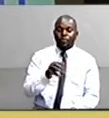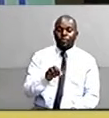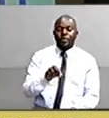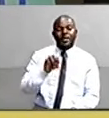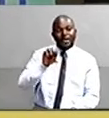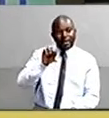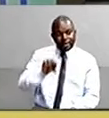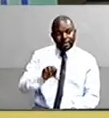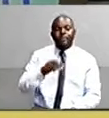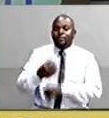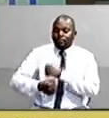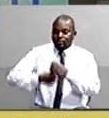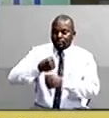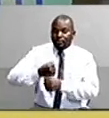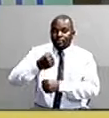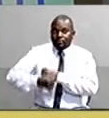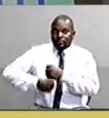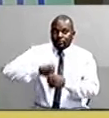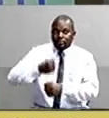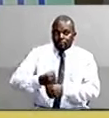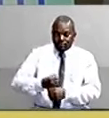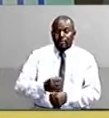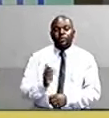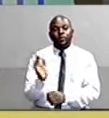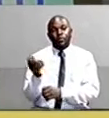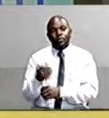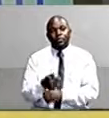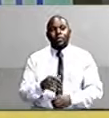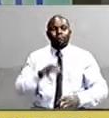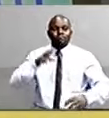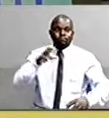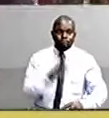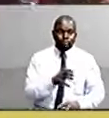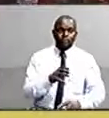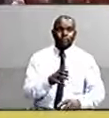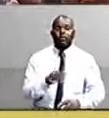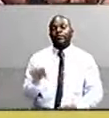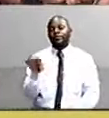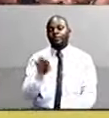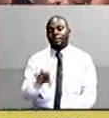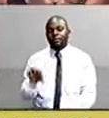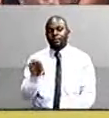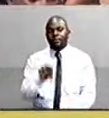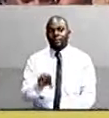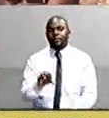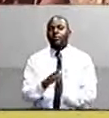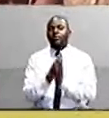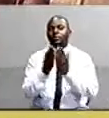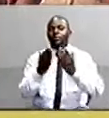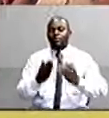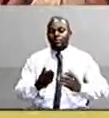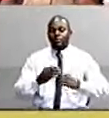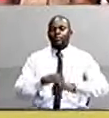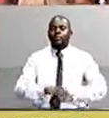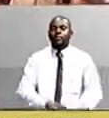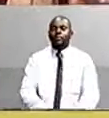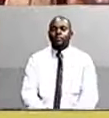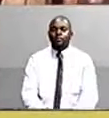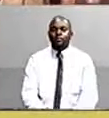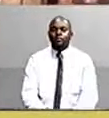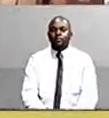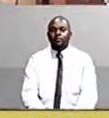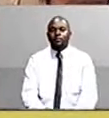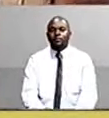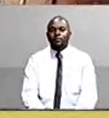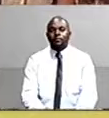4.9% annually in Wakiso district have exerted pressure on the environment. Abdul Nasir Luwama for UBC